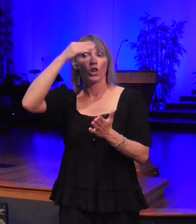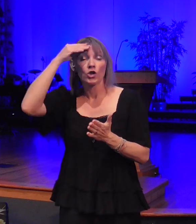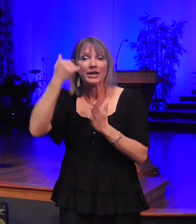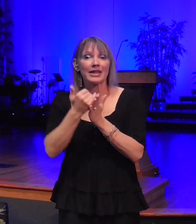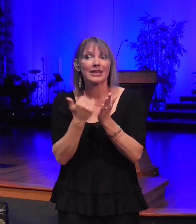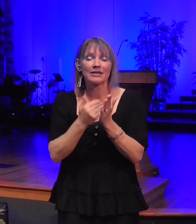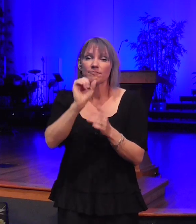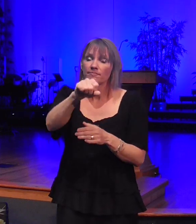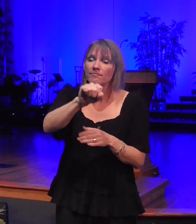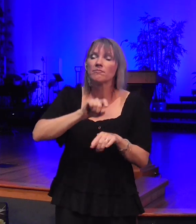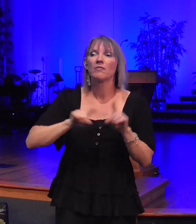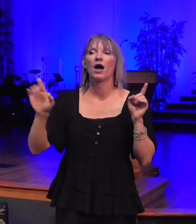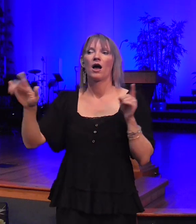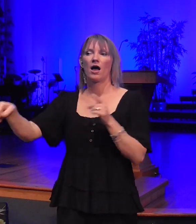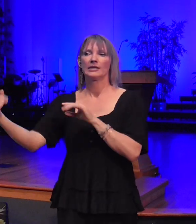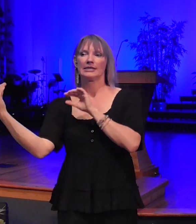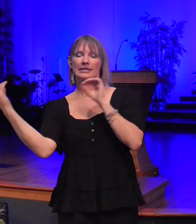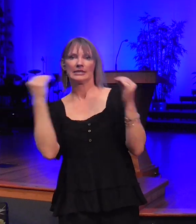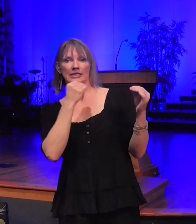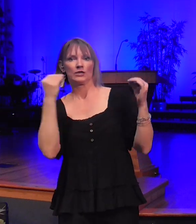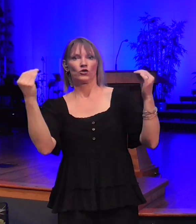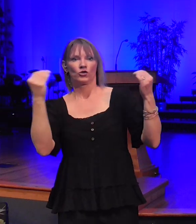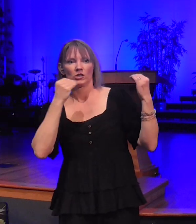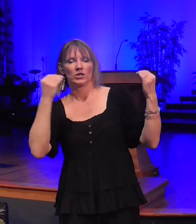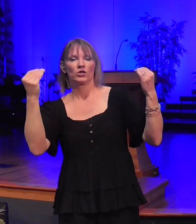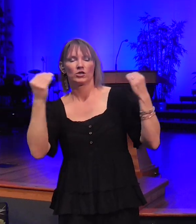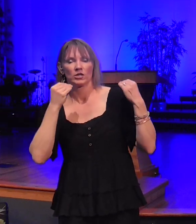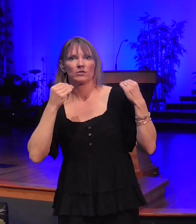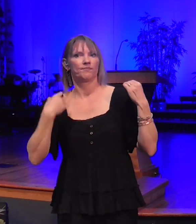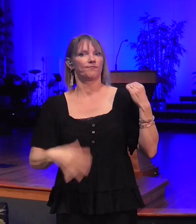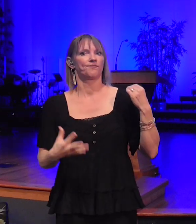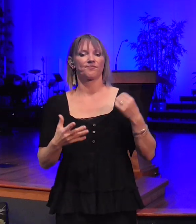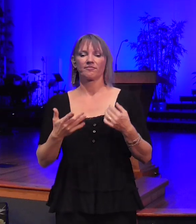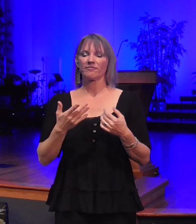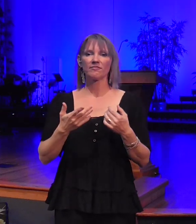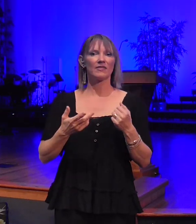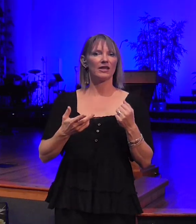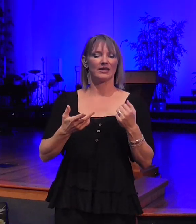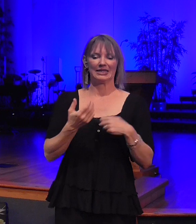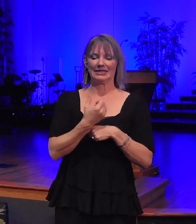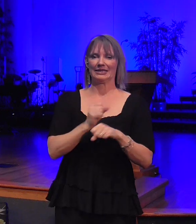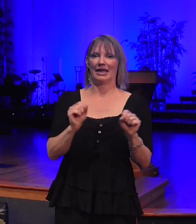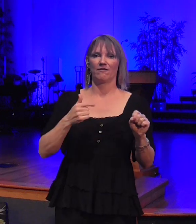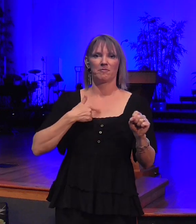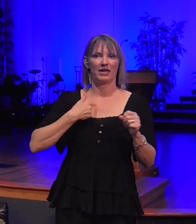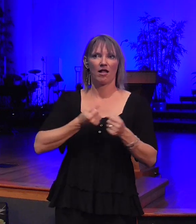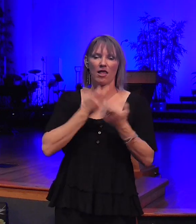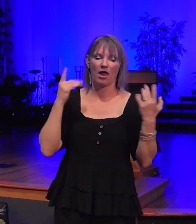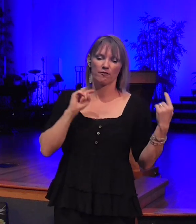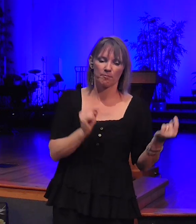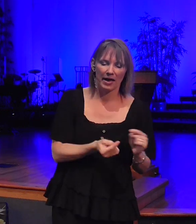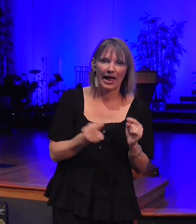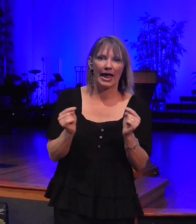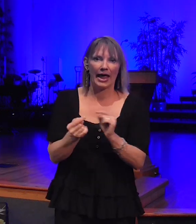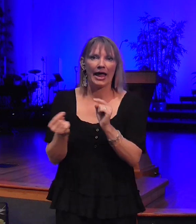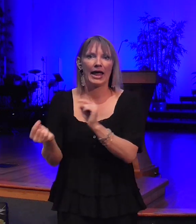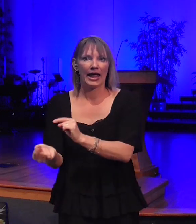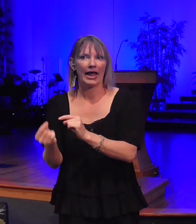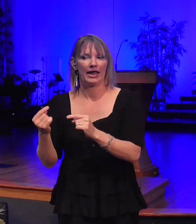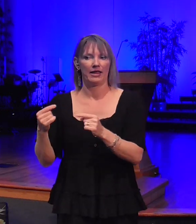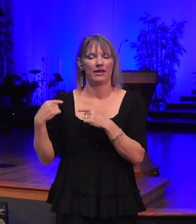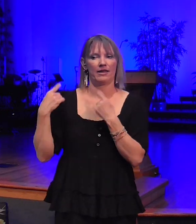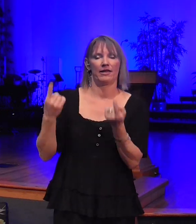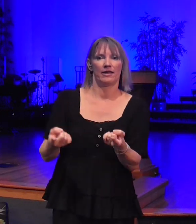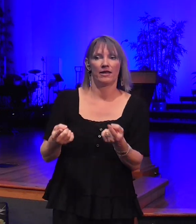her teachings to me sure saved me a lot of pain and sorrow along the way. Barbara